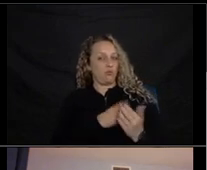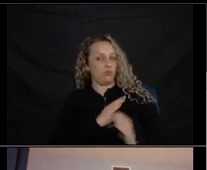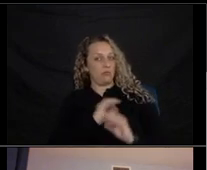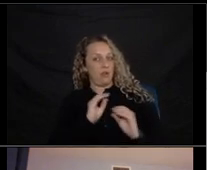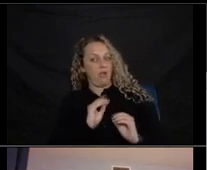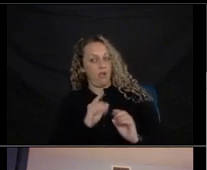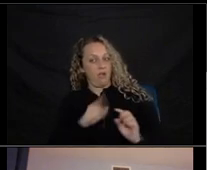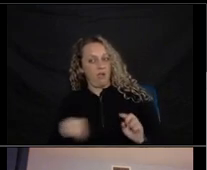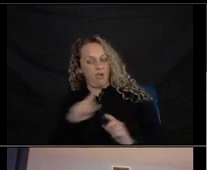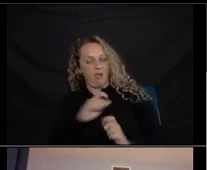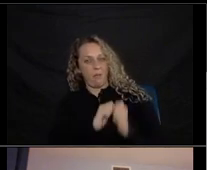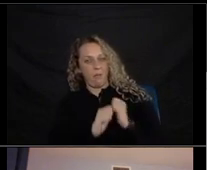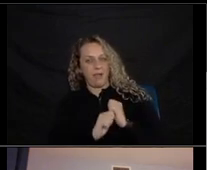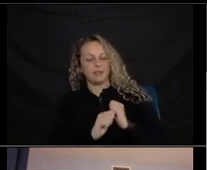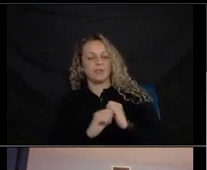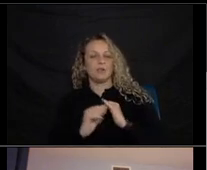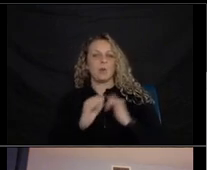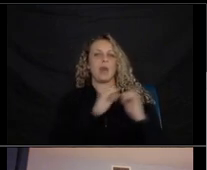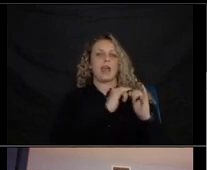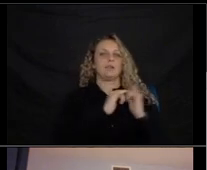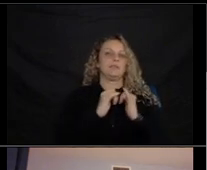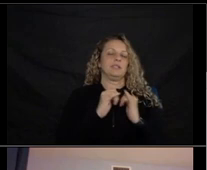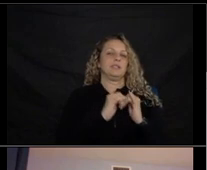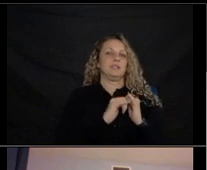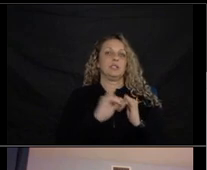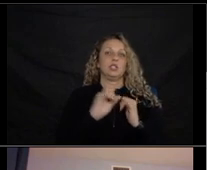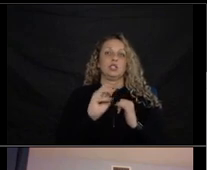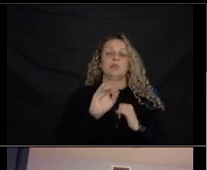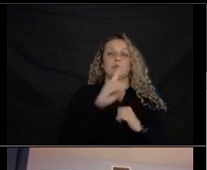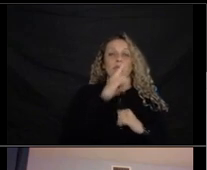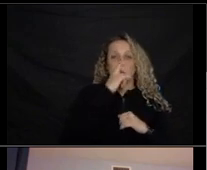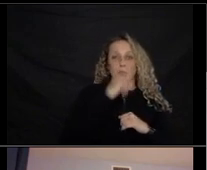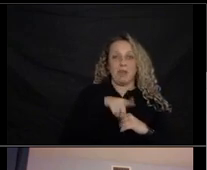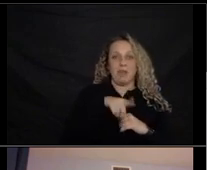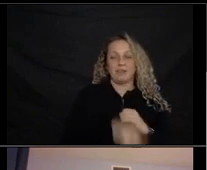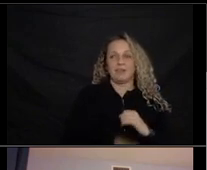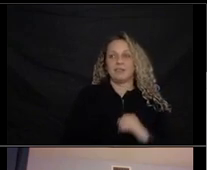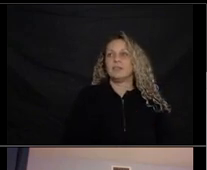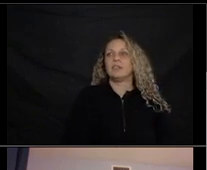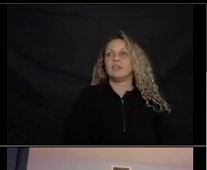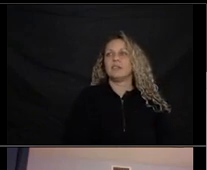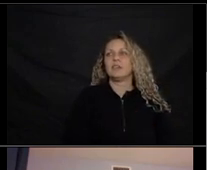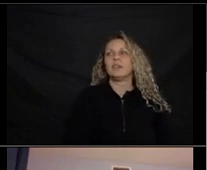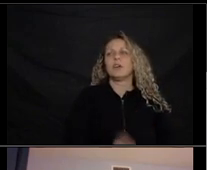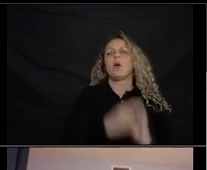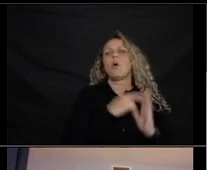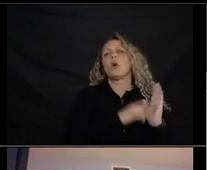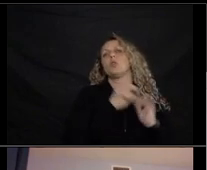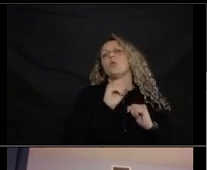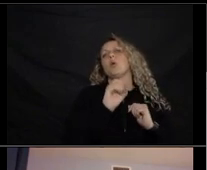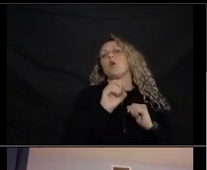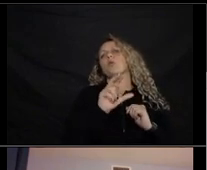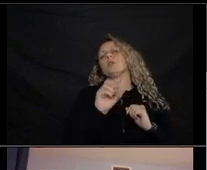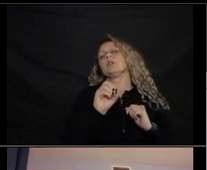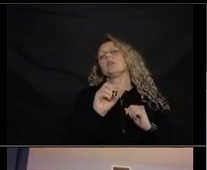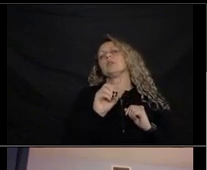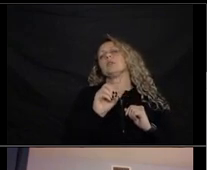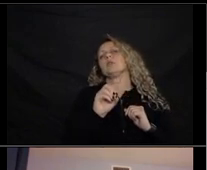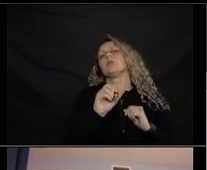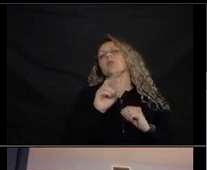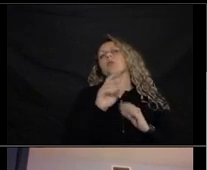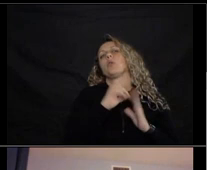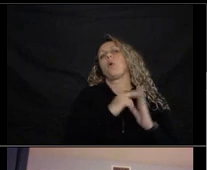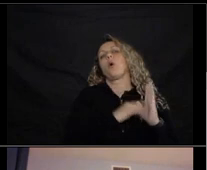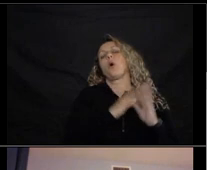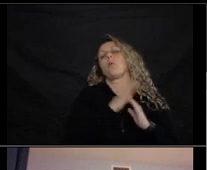none, motion passes unanimously. Jim, do you mind reading? Ordinance 20-030, an ordinance of the City